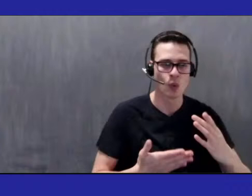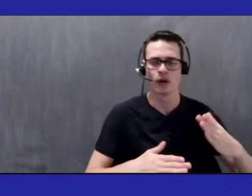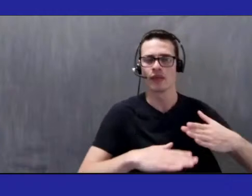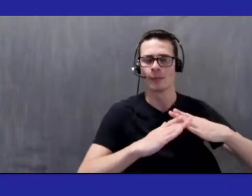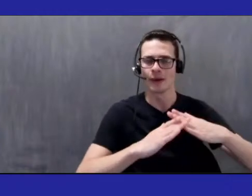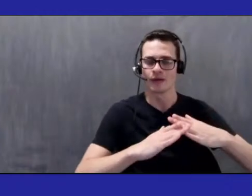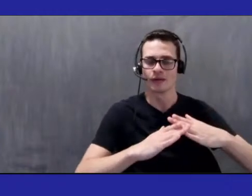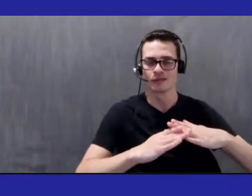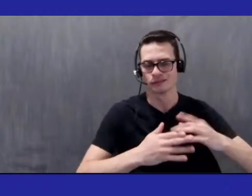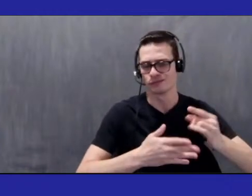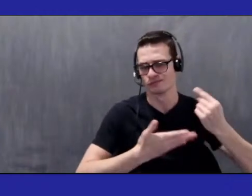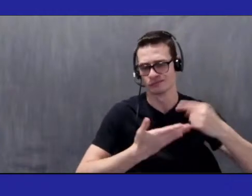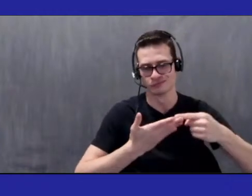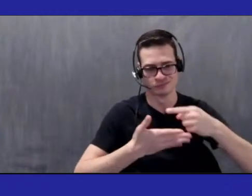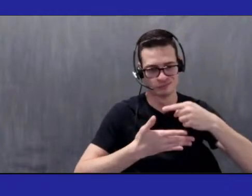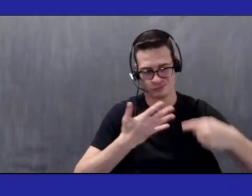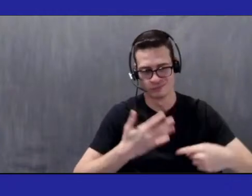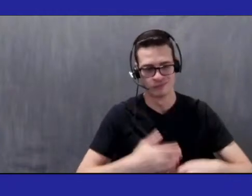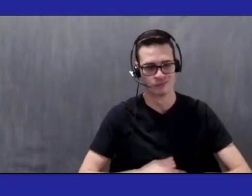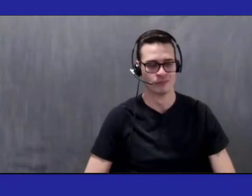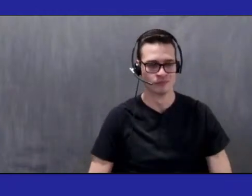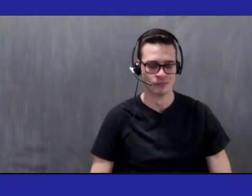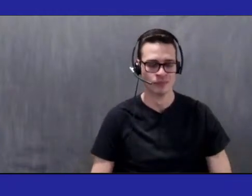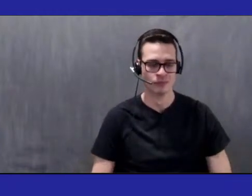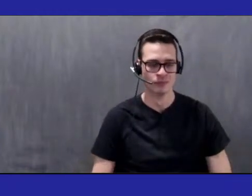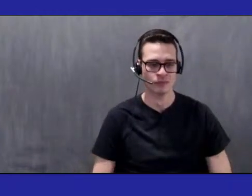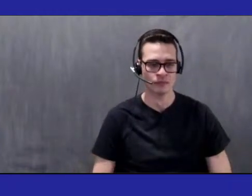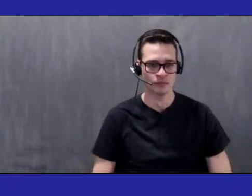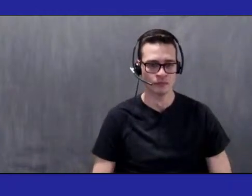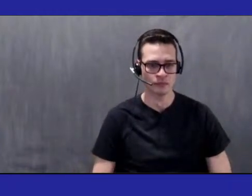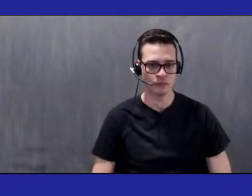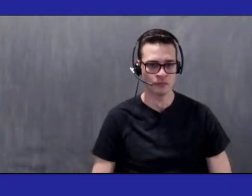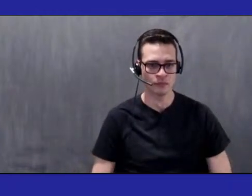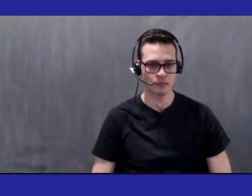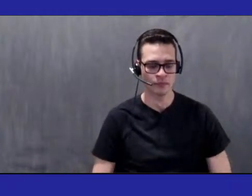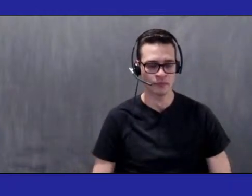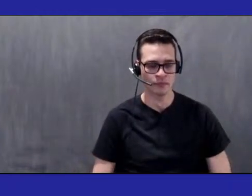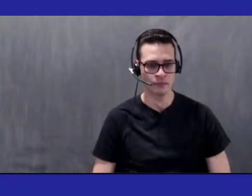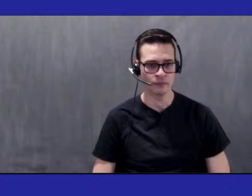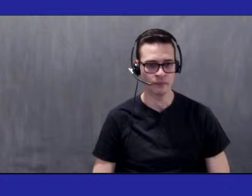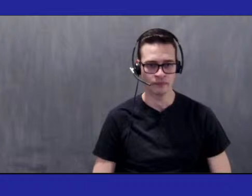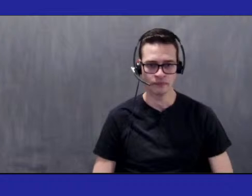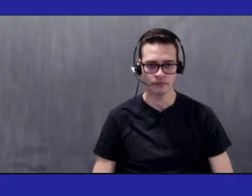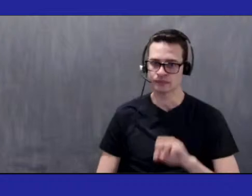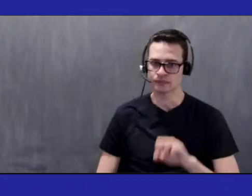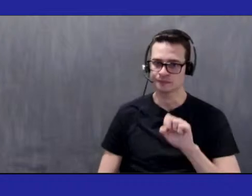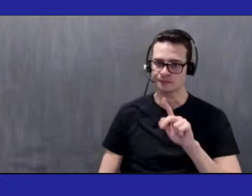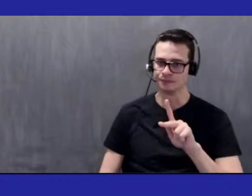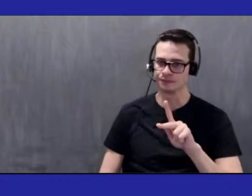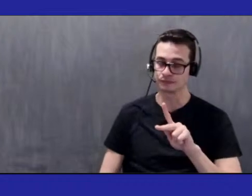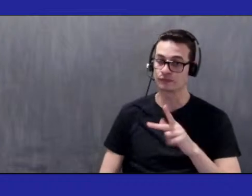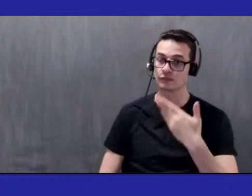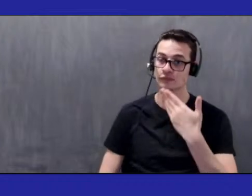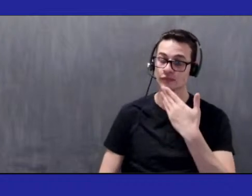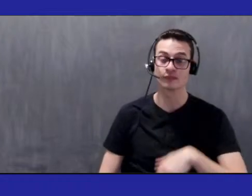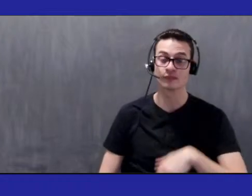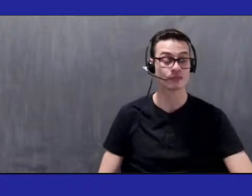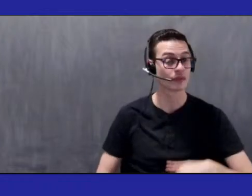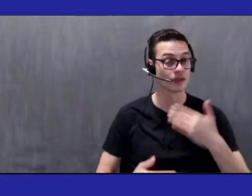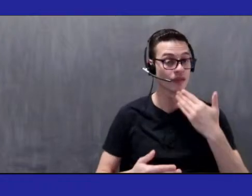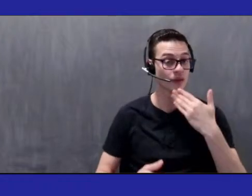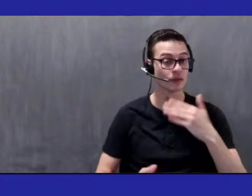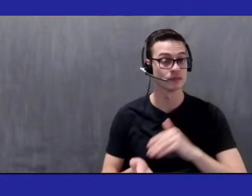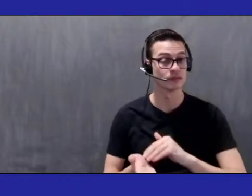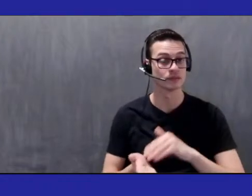And we talk about that at lots of the meetings that we have with MWB. Very good. Thanks. Thank you. Dr. Al? No